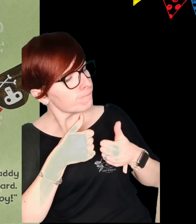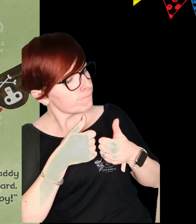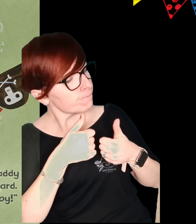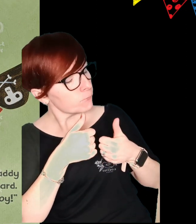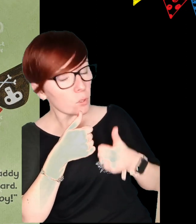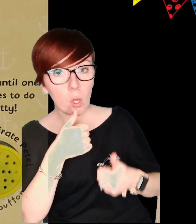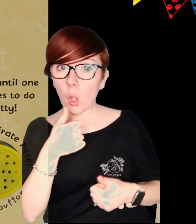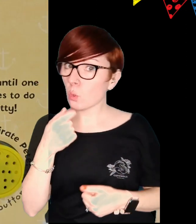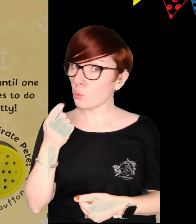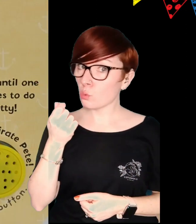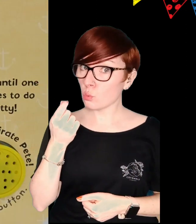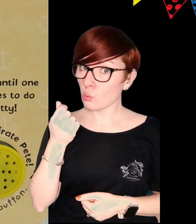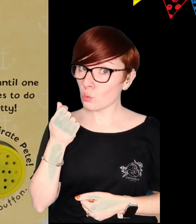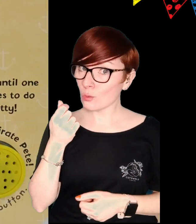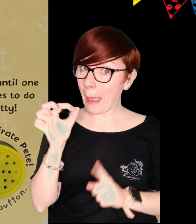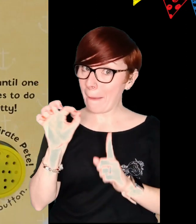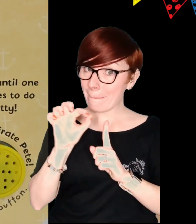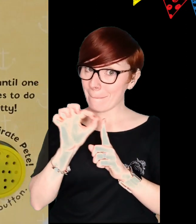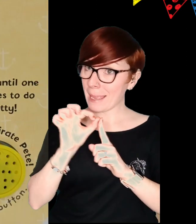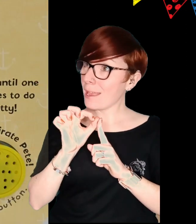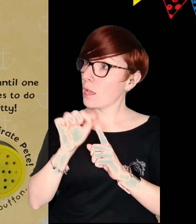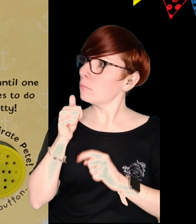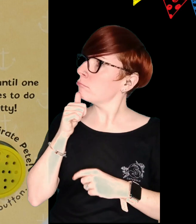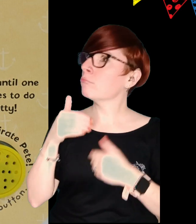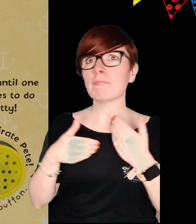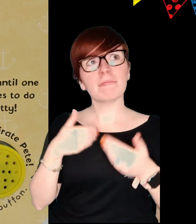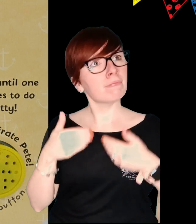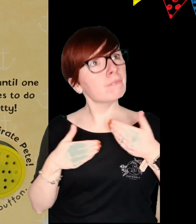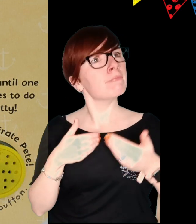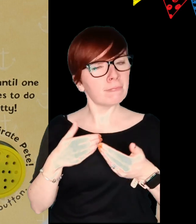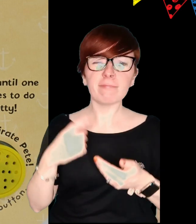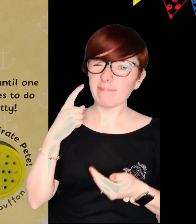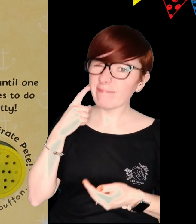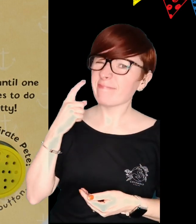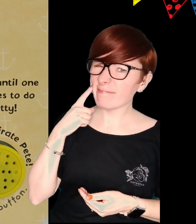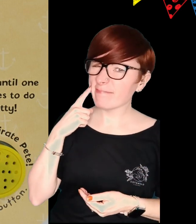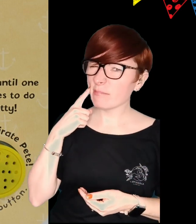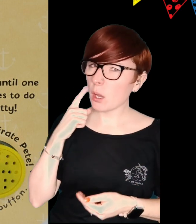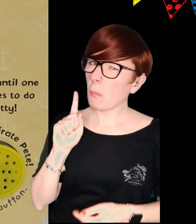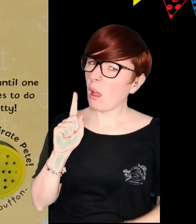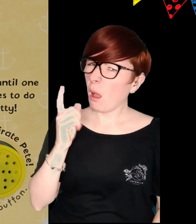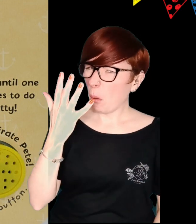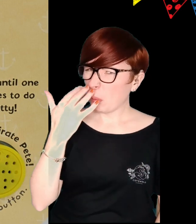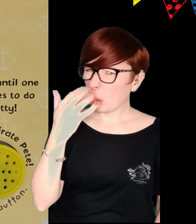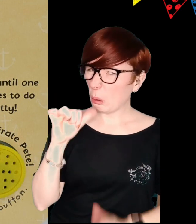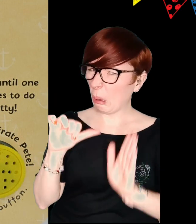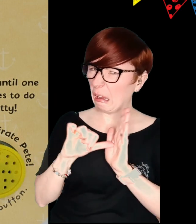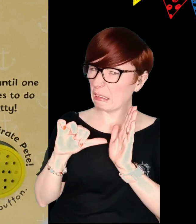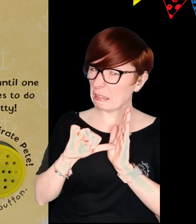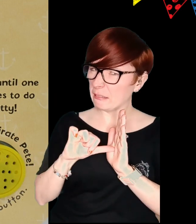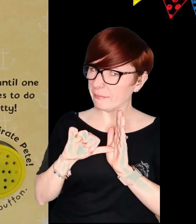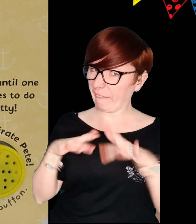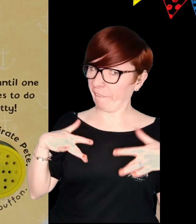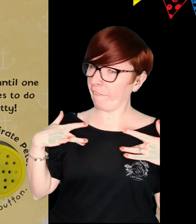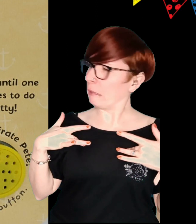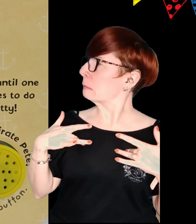think you're a very clever boy. Soon, Pirate Pete is used to doing a wee in his potty, but he finds doing